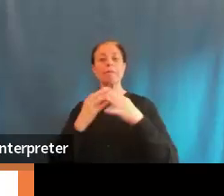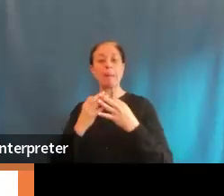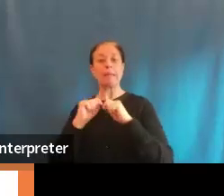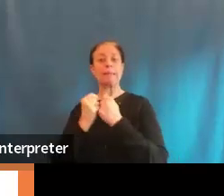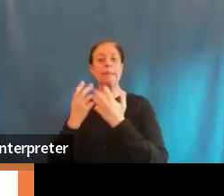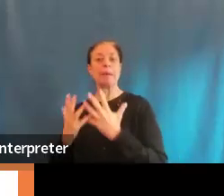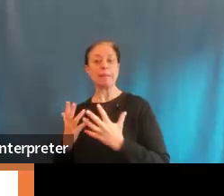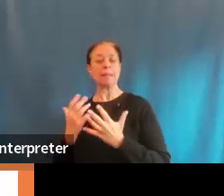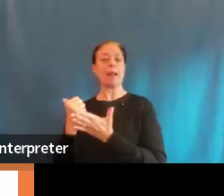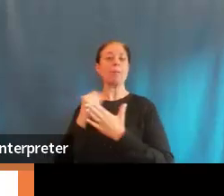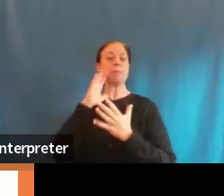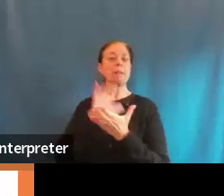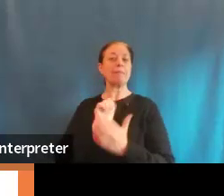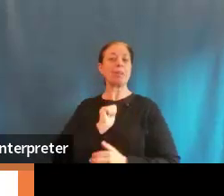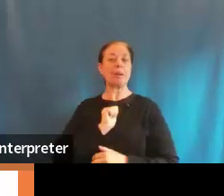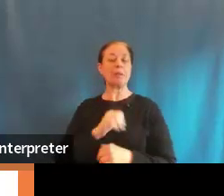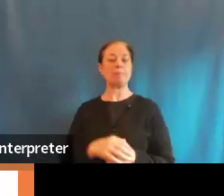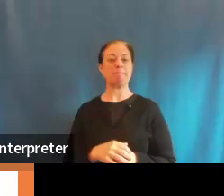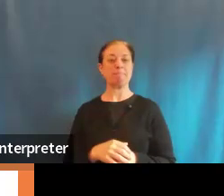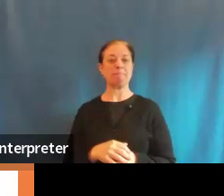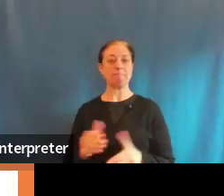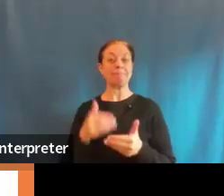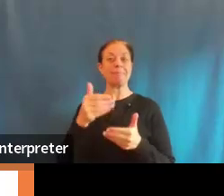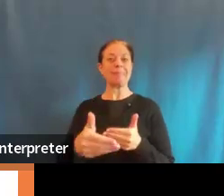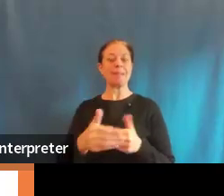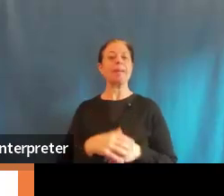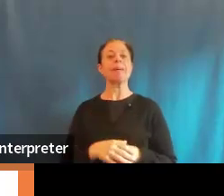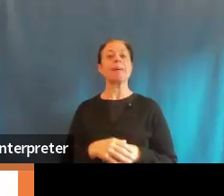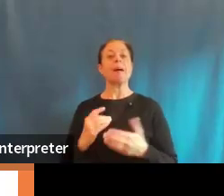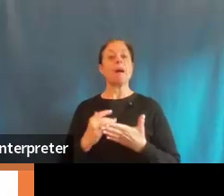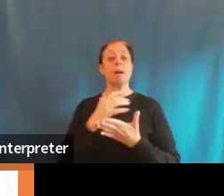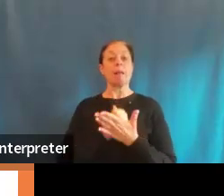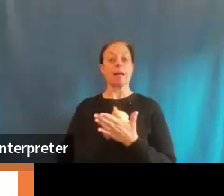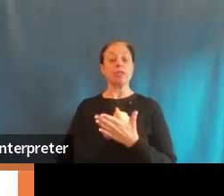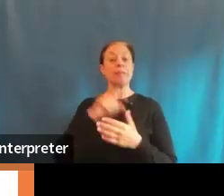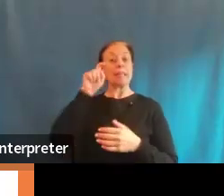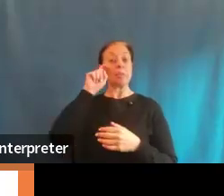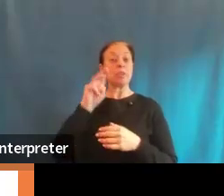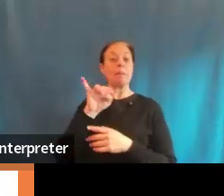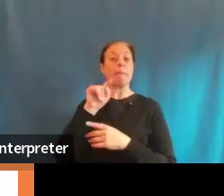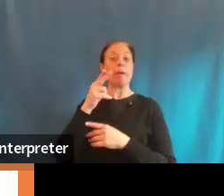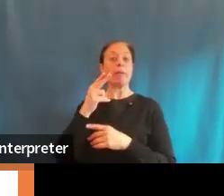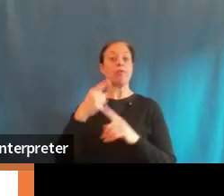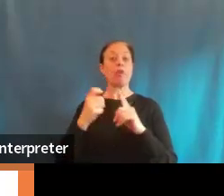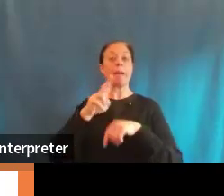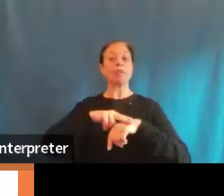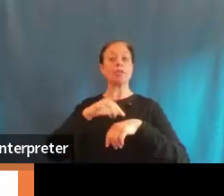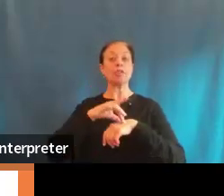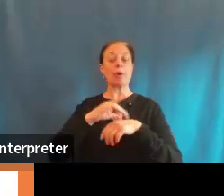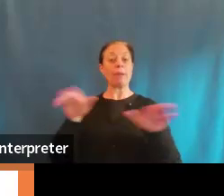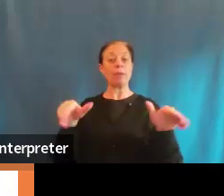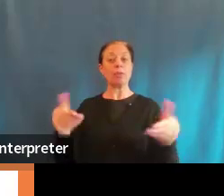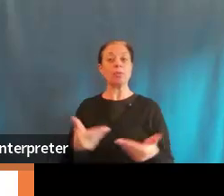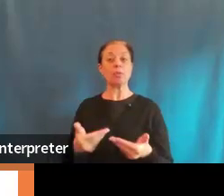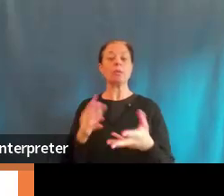believe in ourselves. Next slide, please. This collection of Egyptian myths from National Geographic introduces